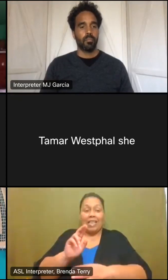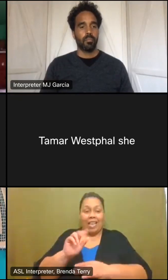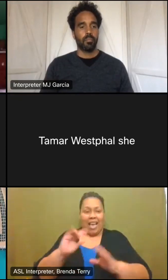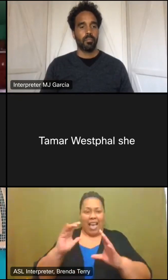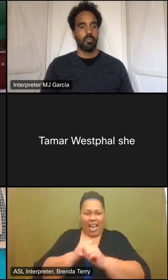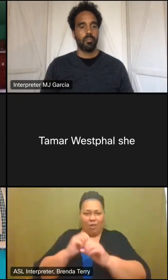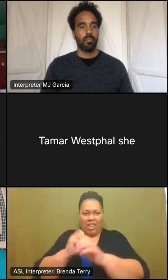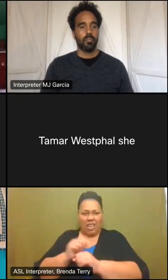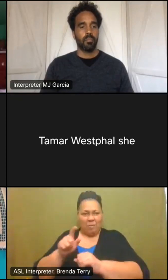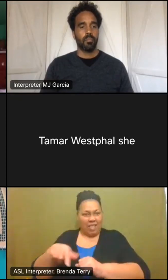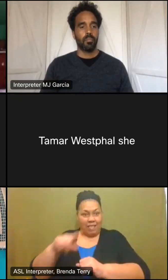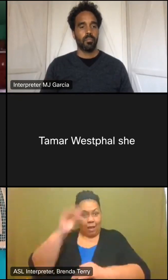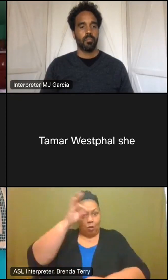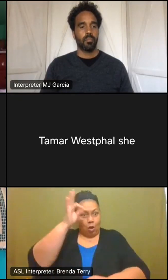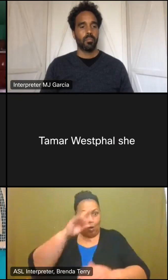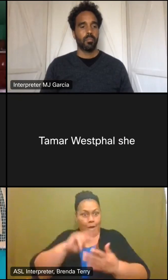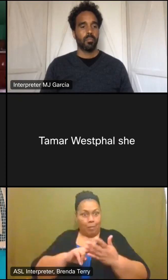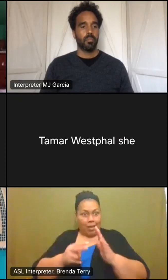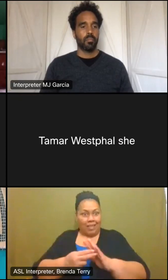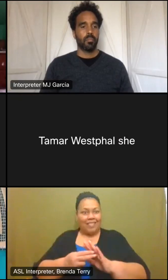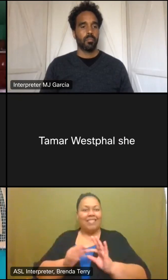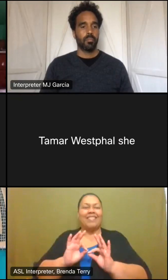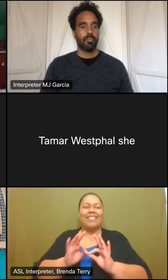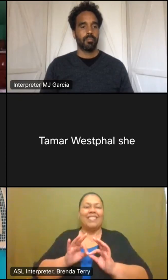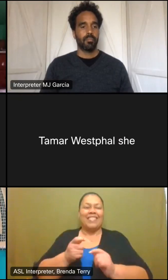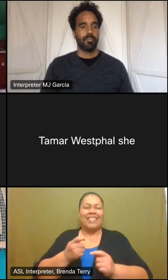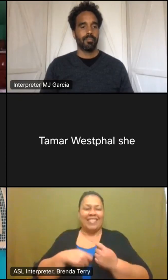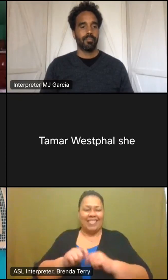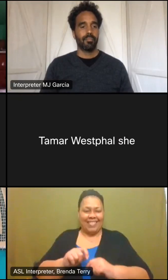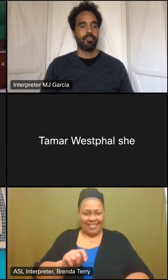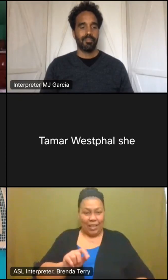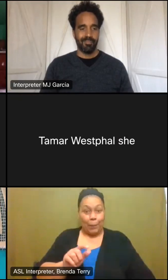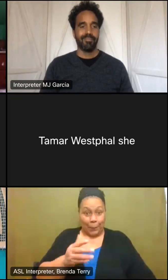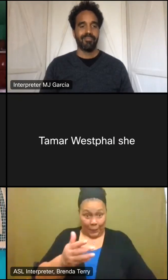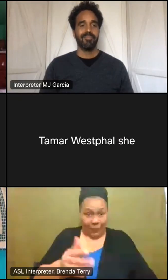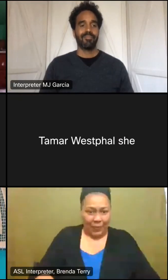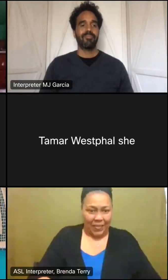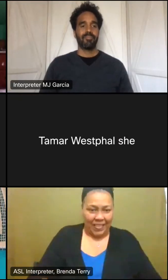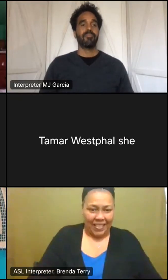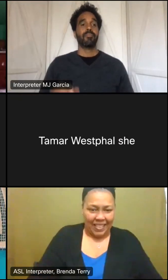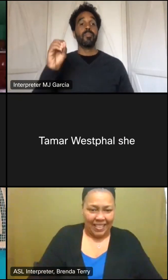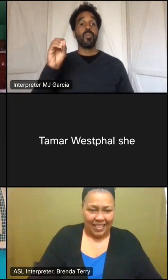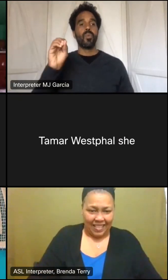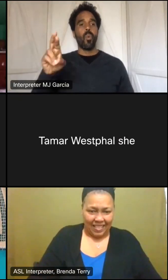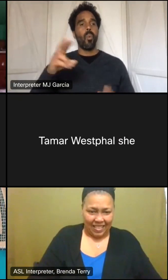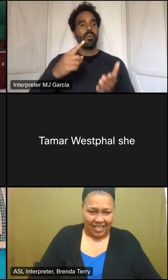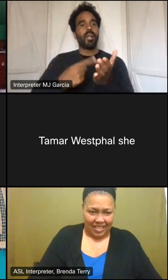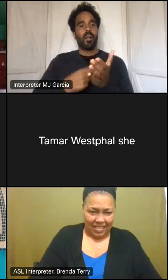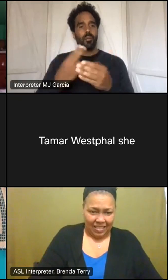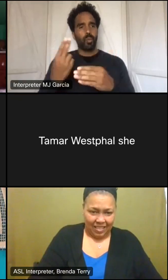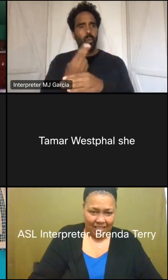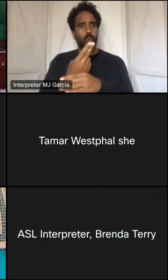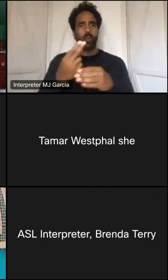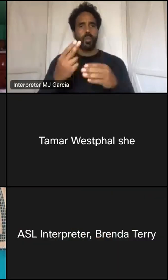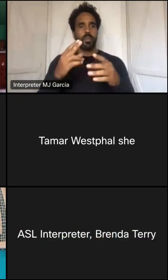one knows what the acronyms mean. Or there's certain language or jargon that we use that's specific